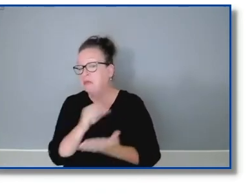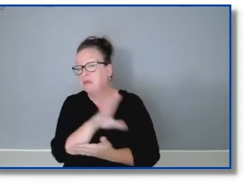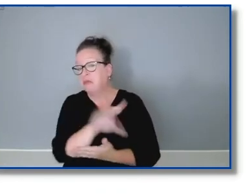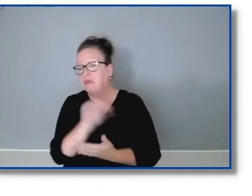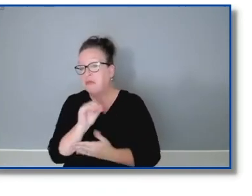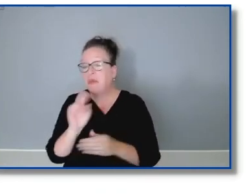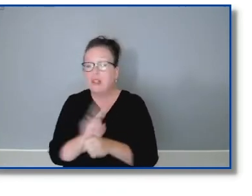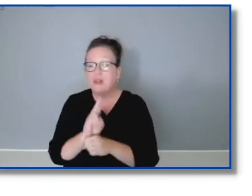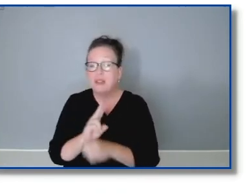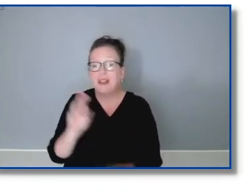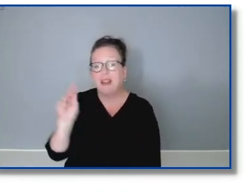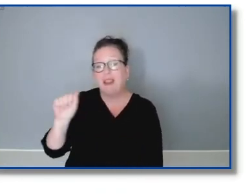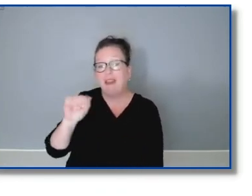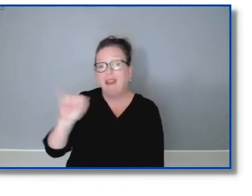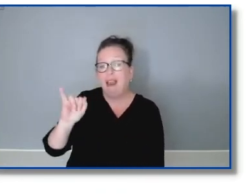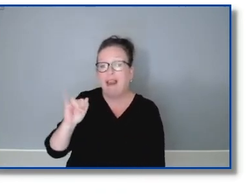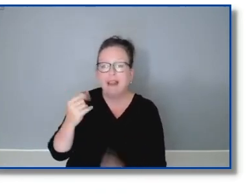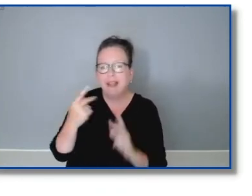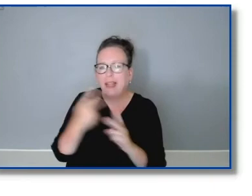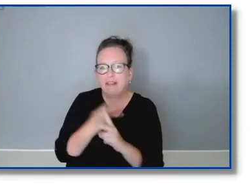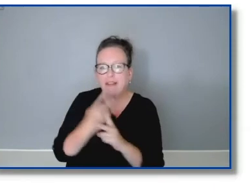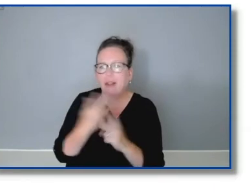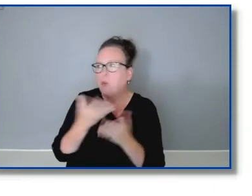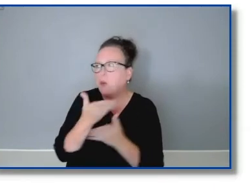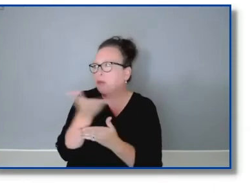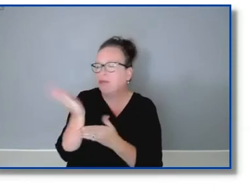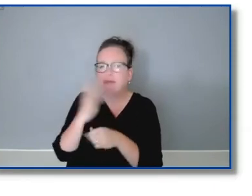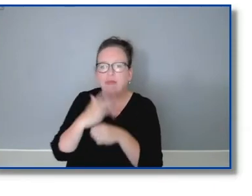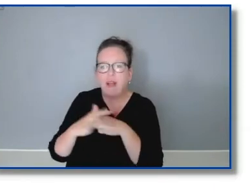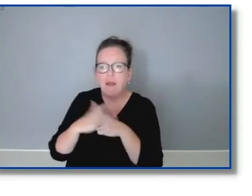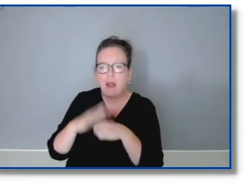mining what is out there and online images of my work.